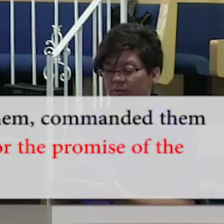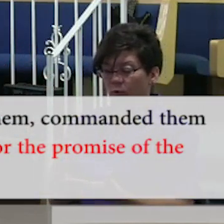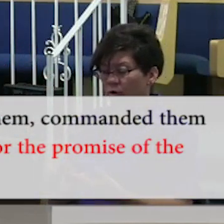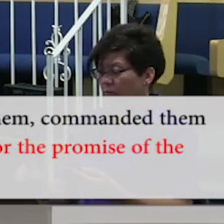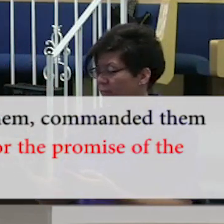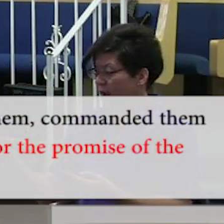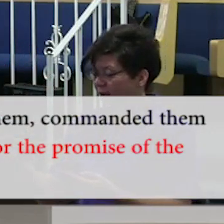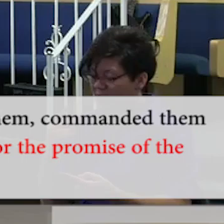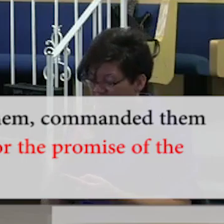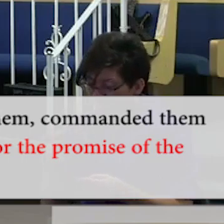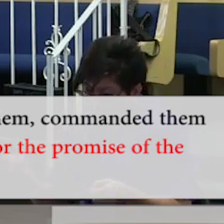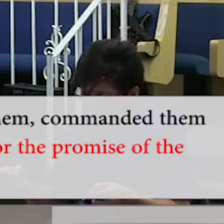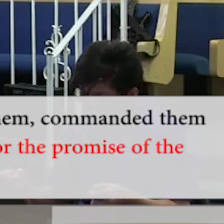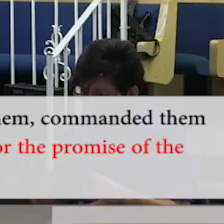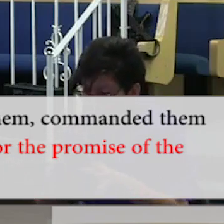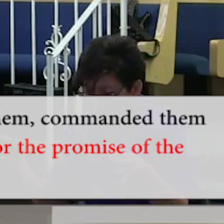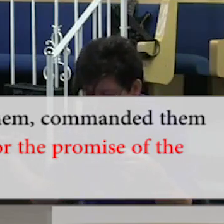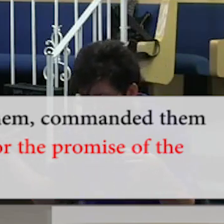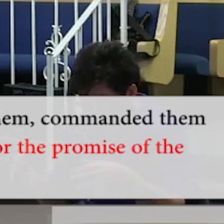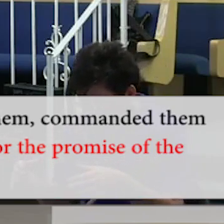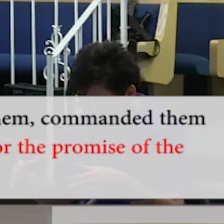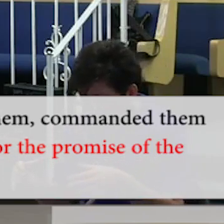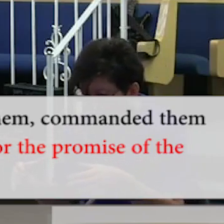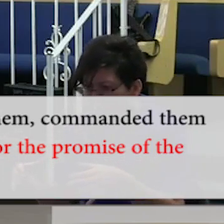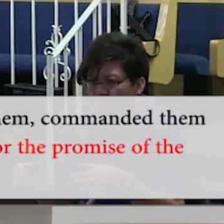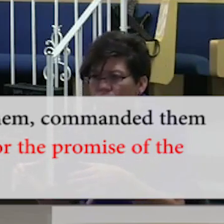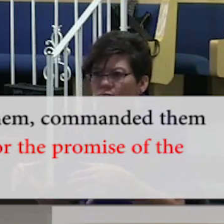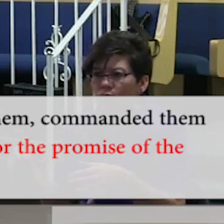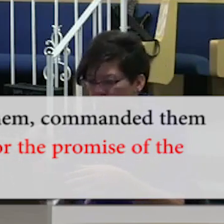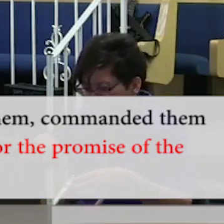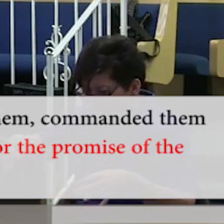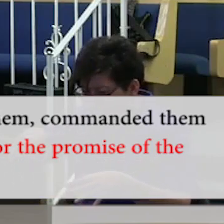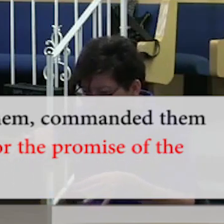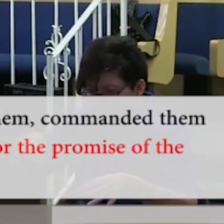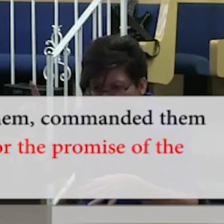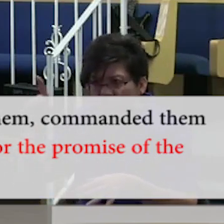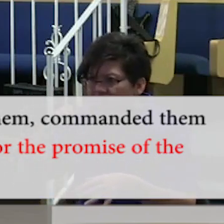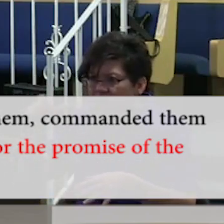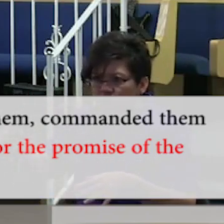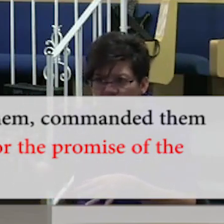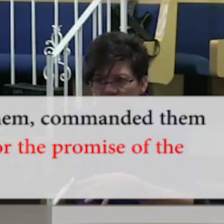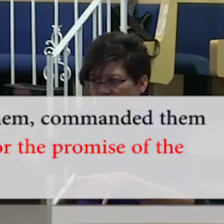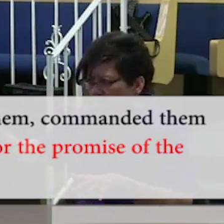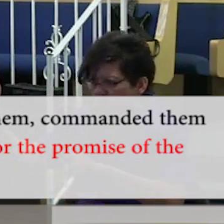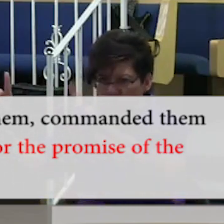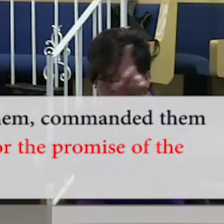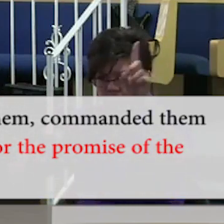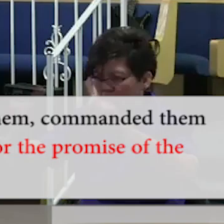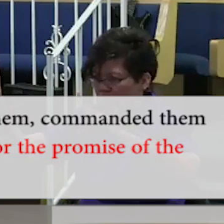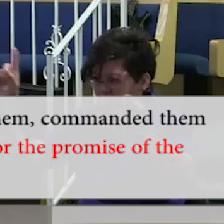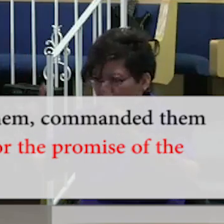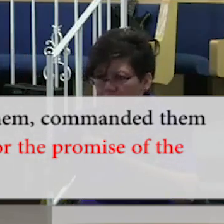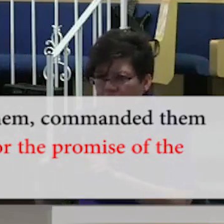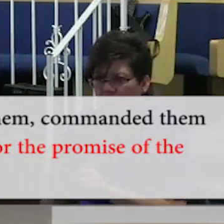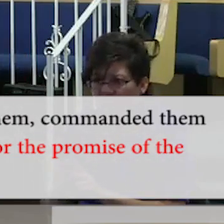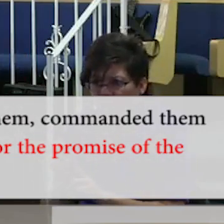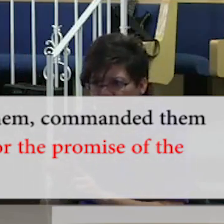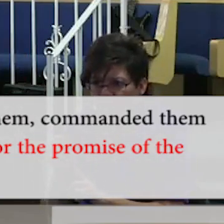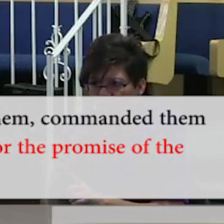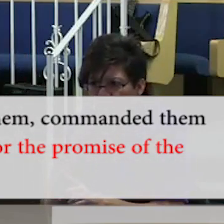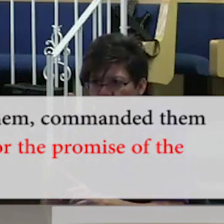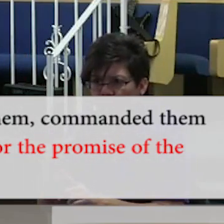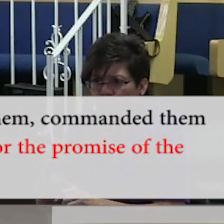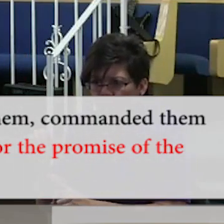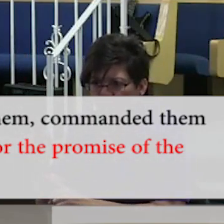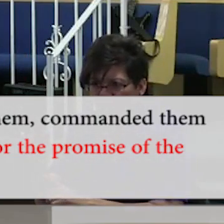and being assembled together with them, commanded them that they should not depart from Jerusalem. Now, he said you